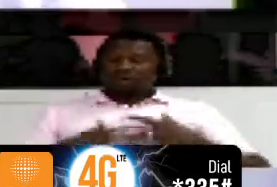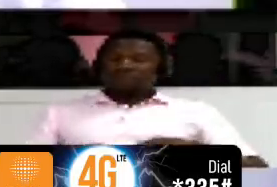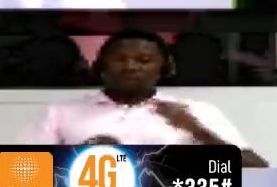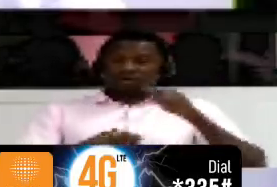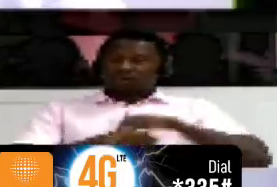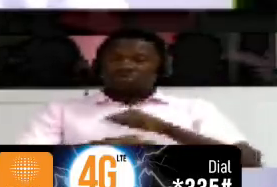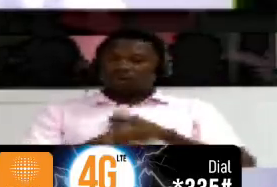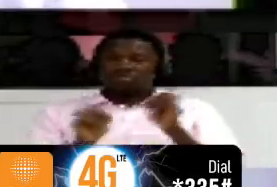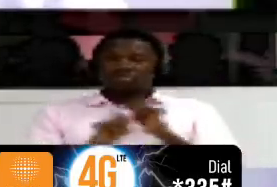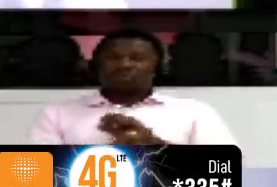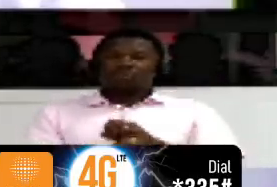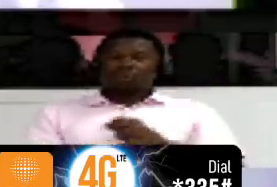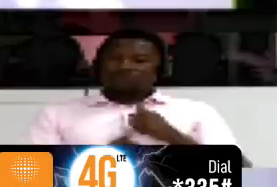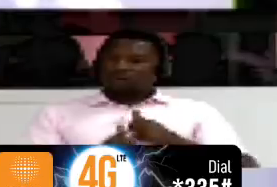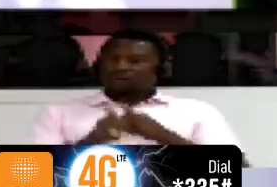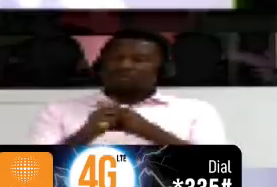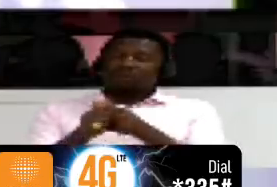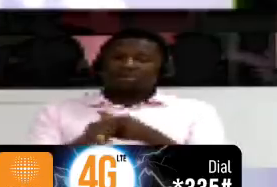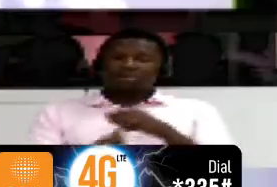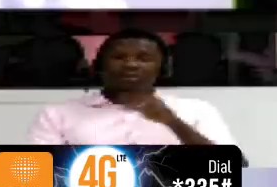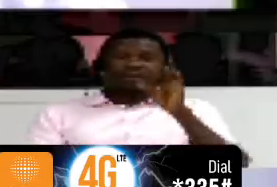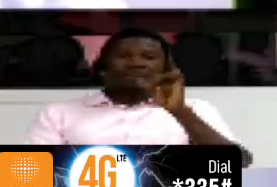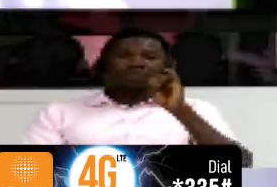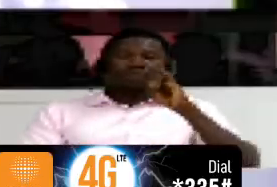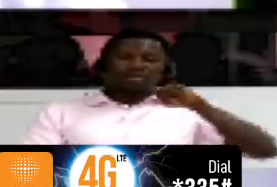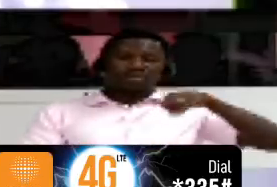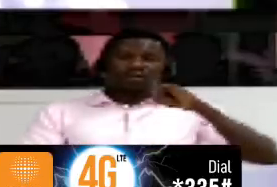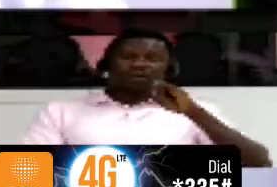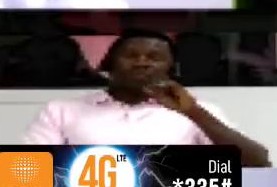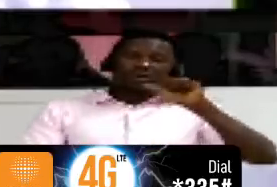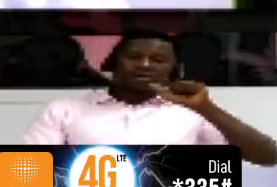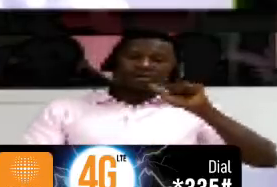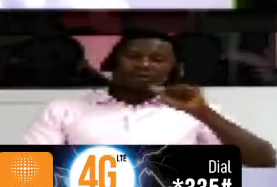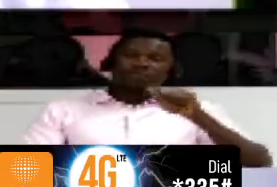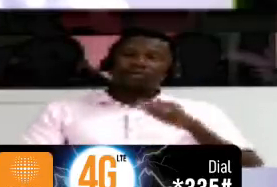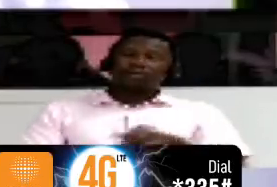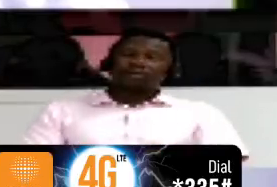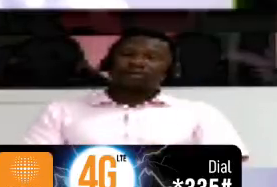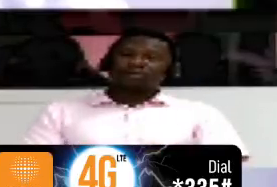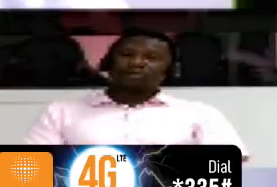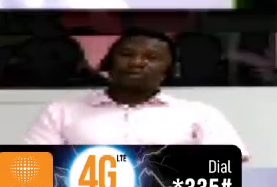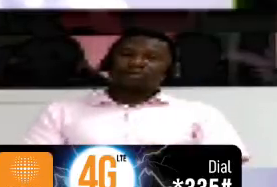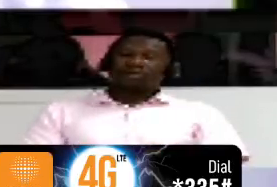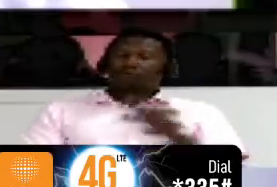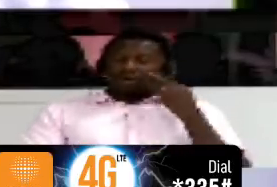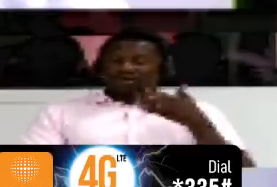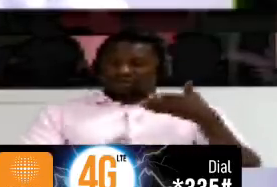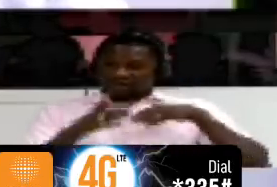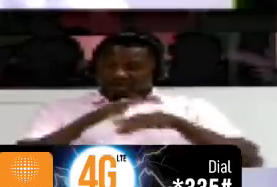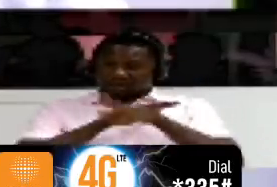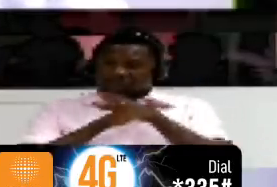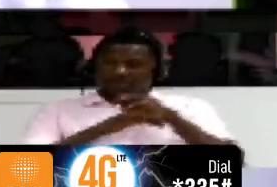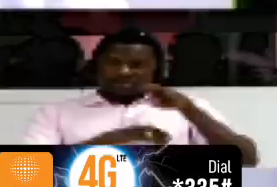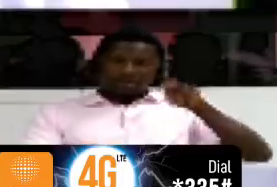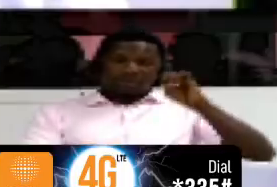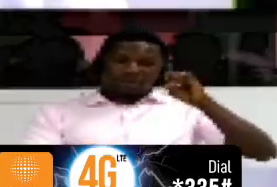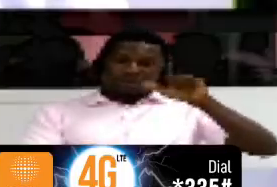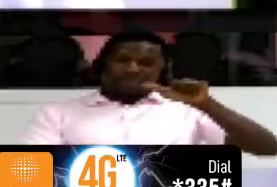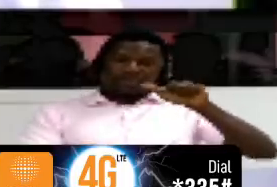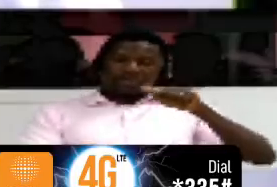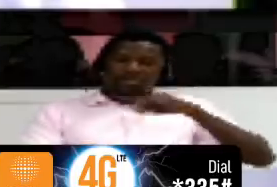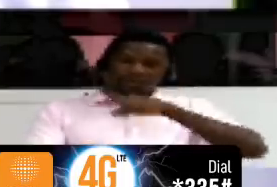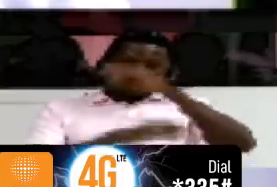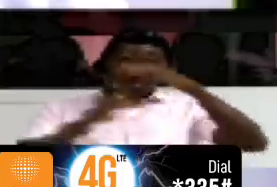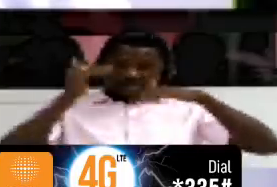being escorted by Tijan Ba, an NIA officer. And right when you enter the NIA building or premises,